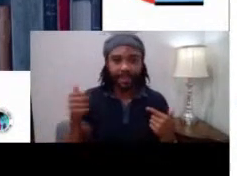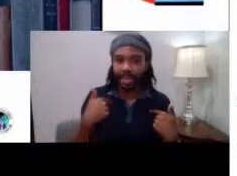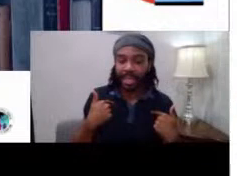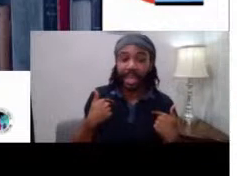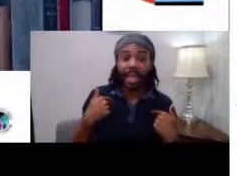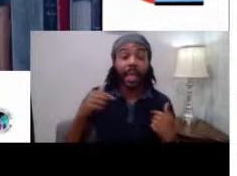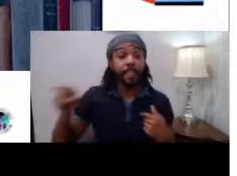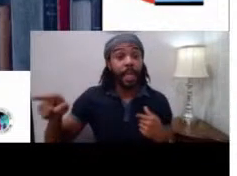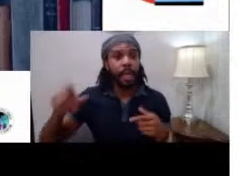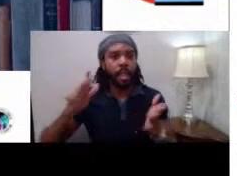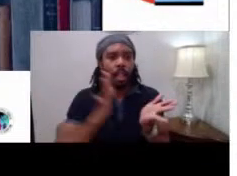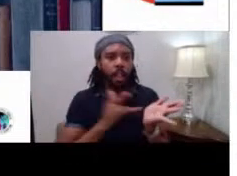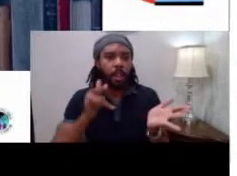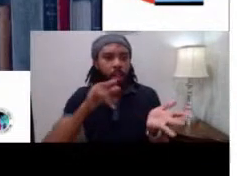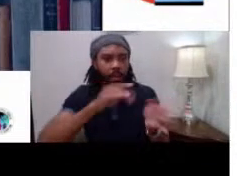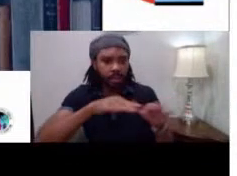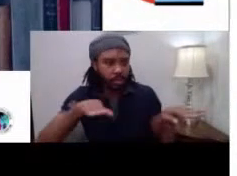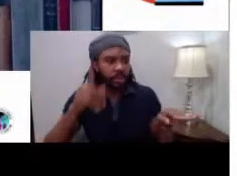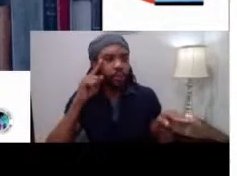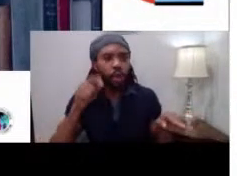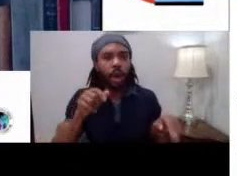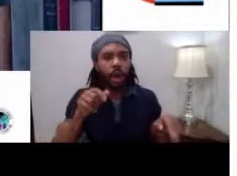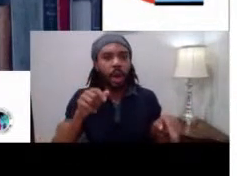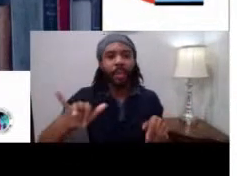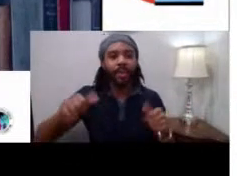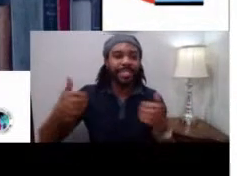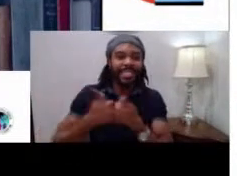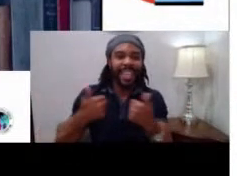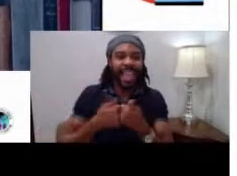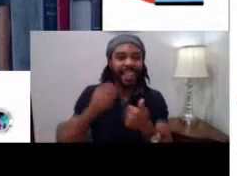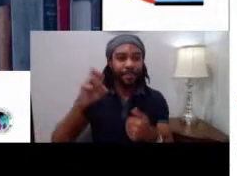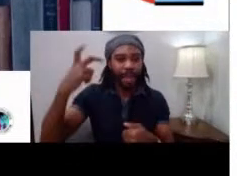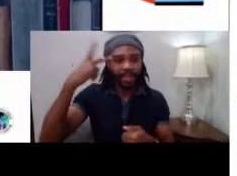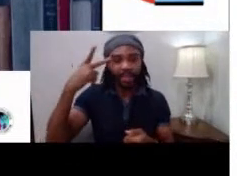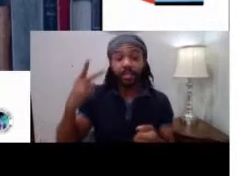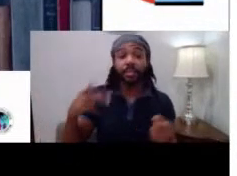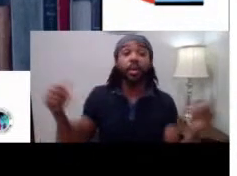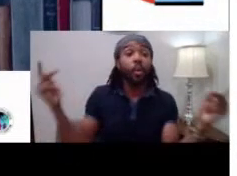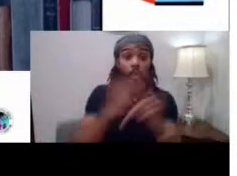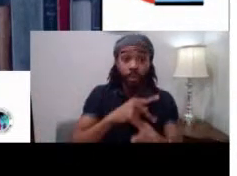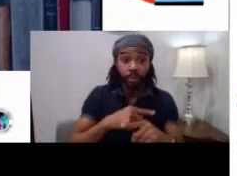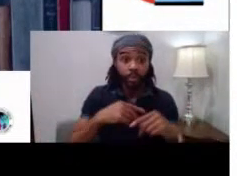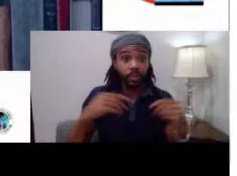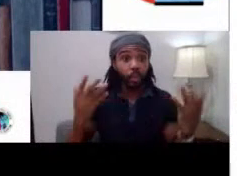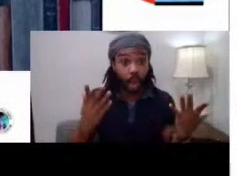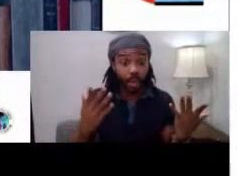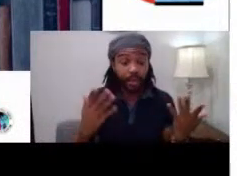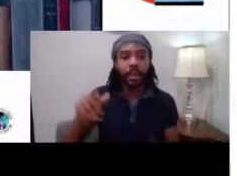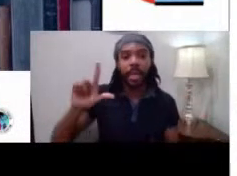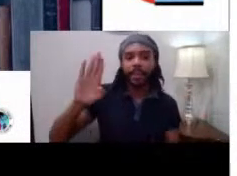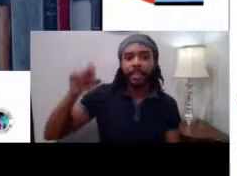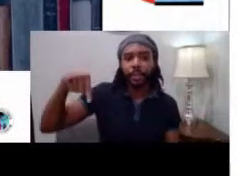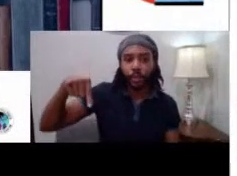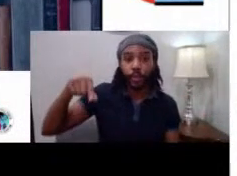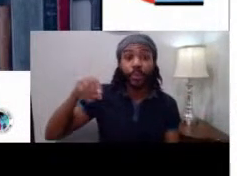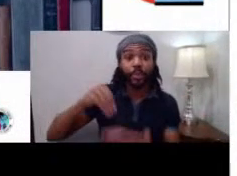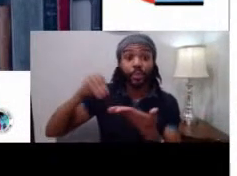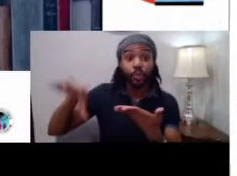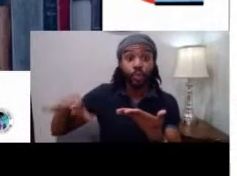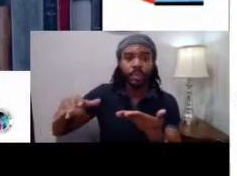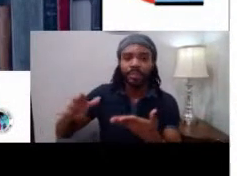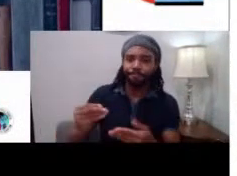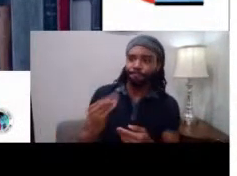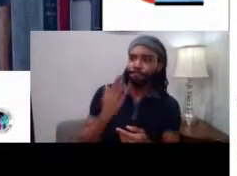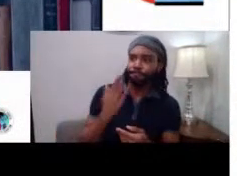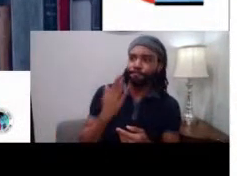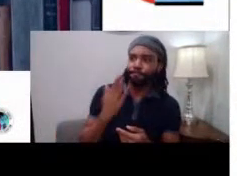game. To make matters worse, LGBTQ students are facing harassment and bullying at higher